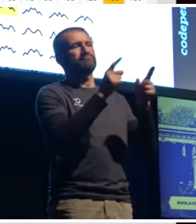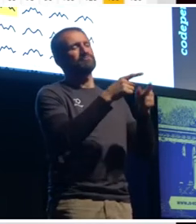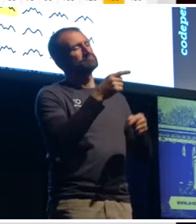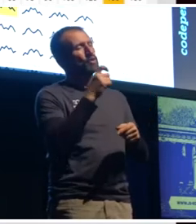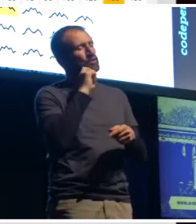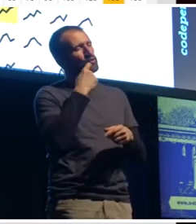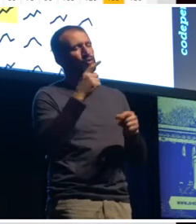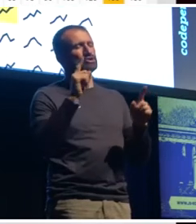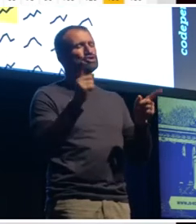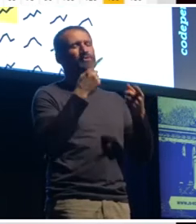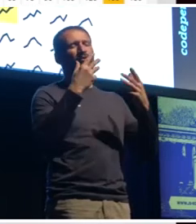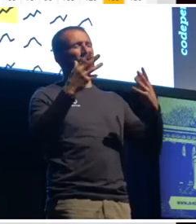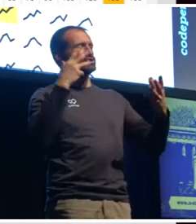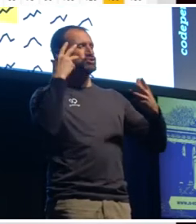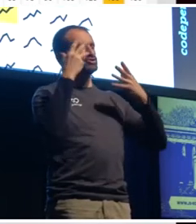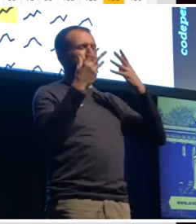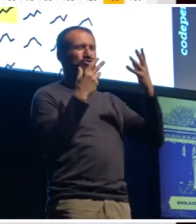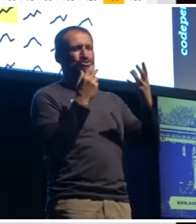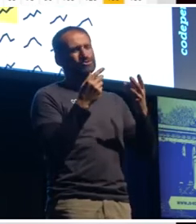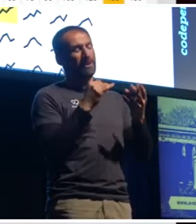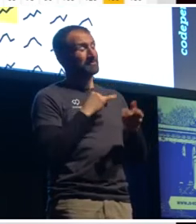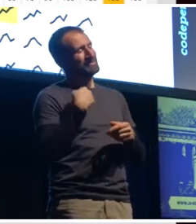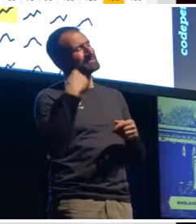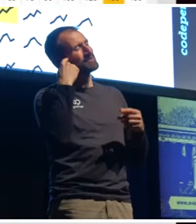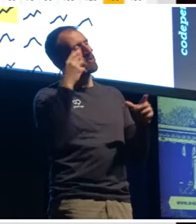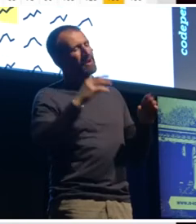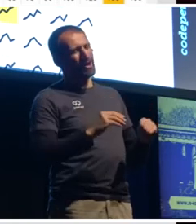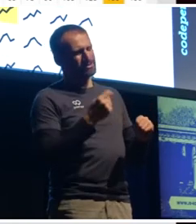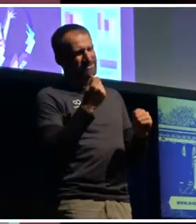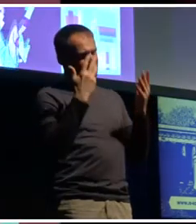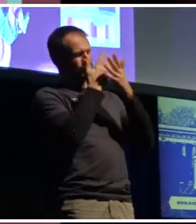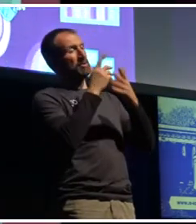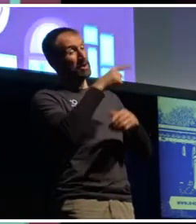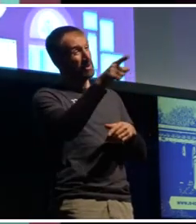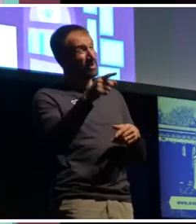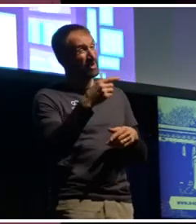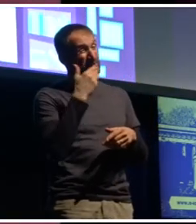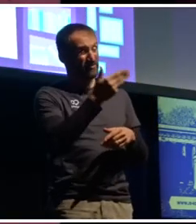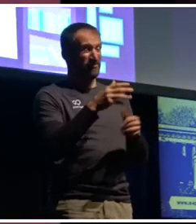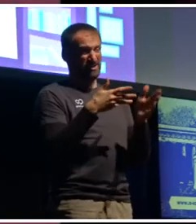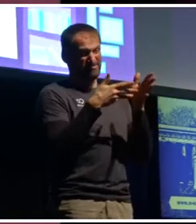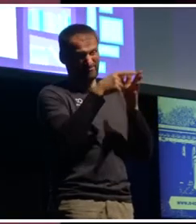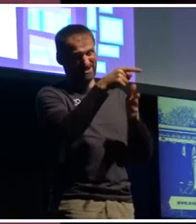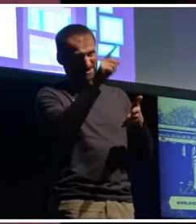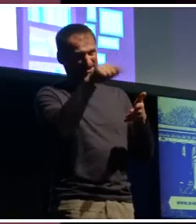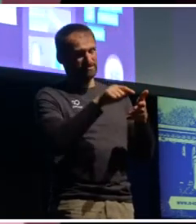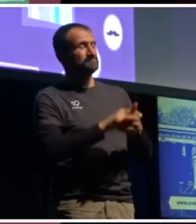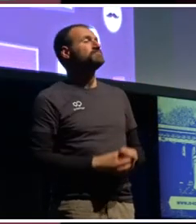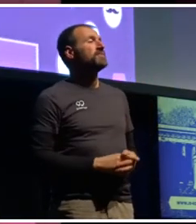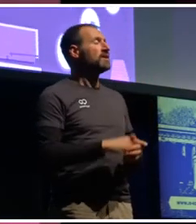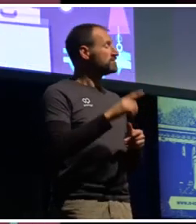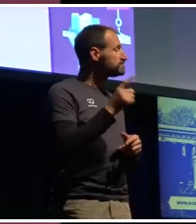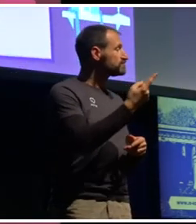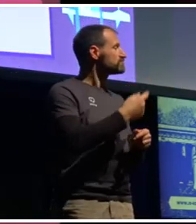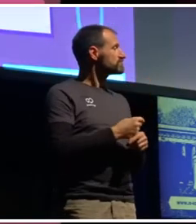symphonic experience, which I turned the sound off because it was a little distracting, but you should check it out. And Intersection